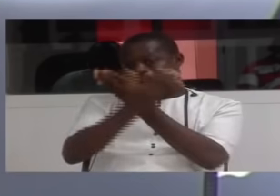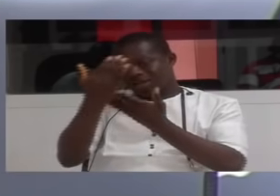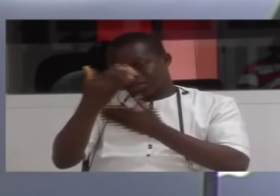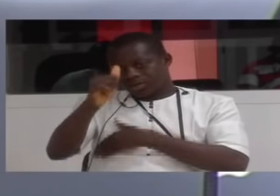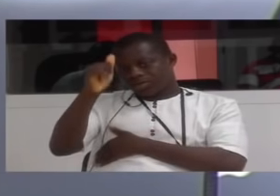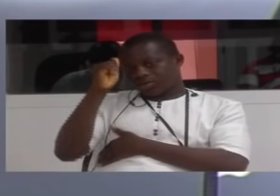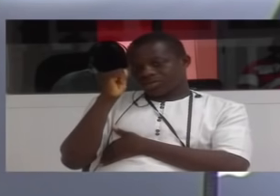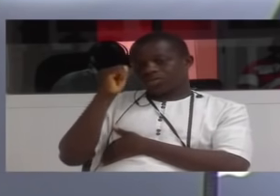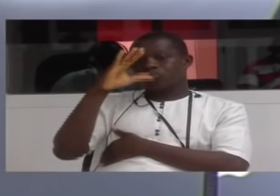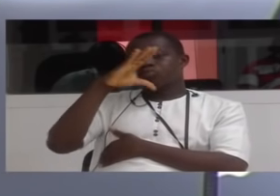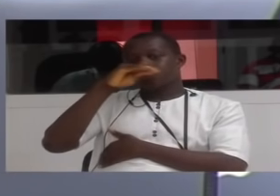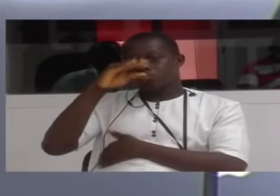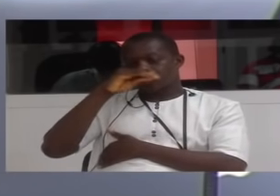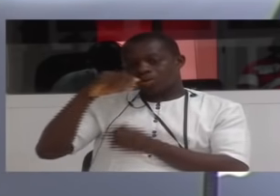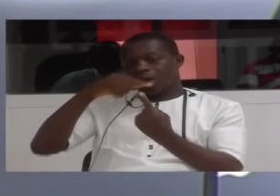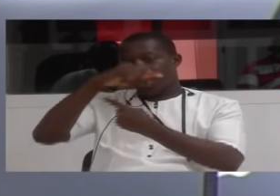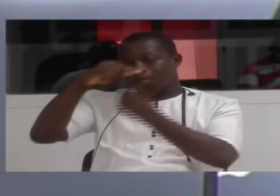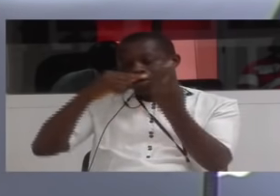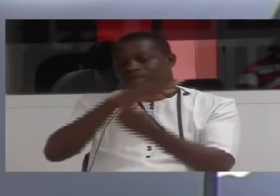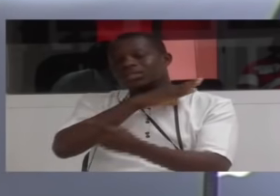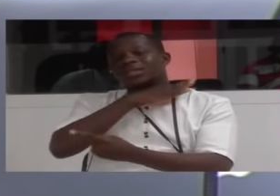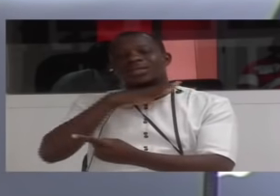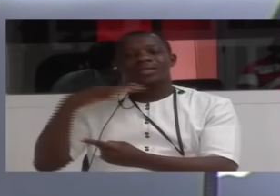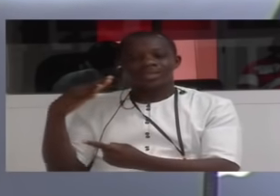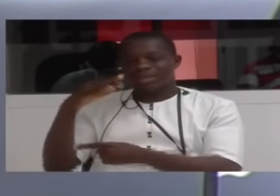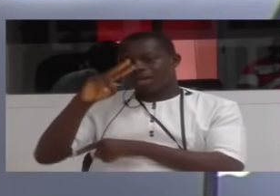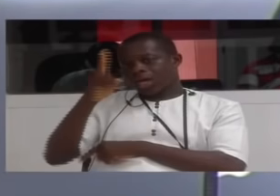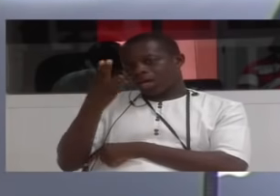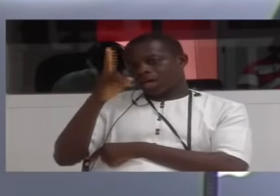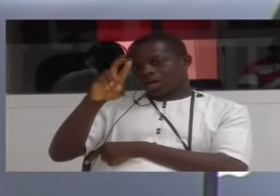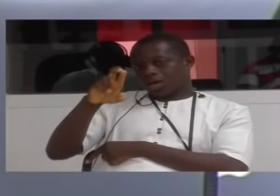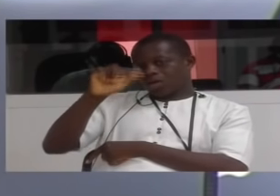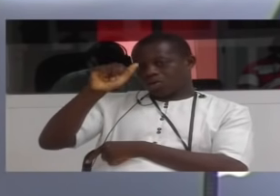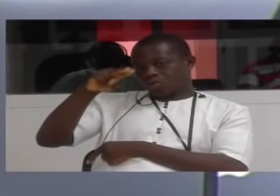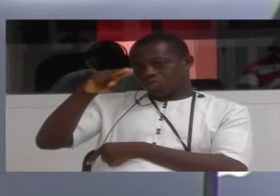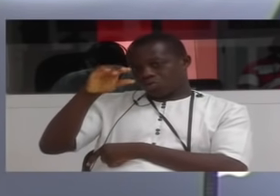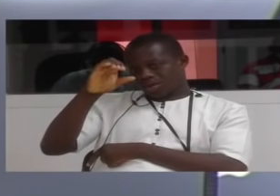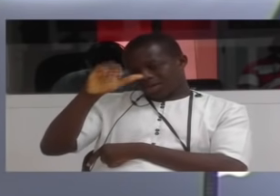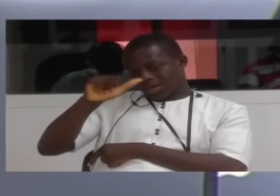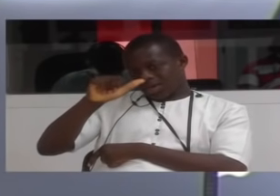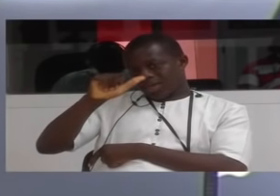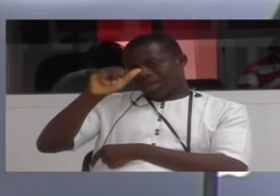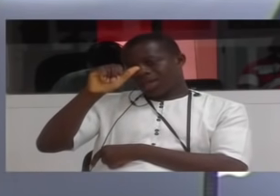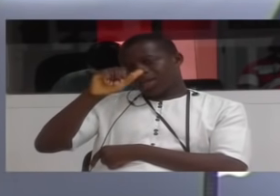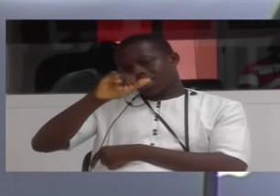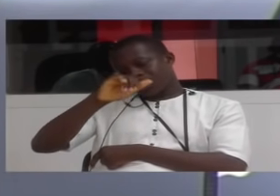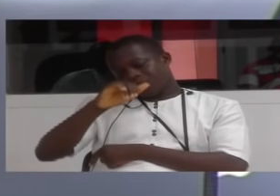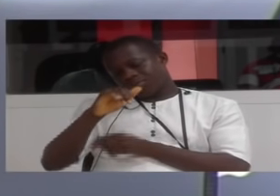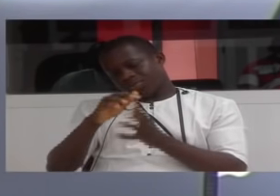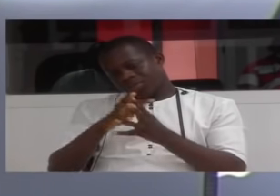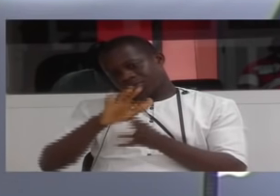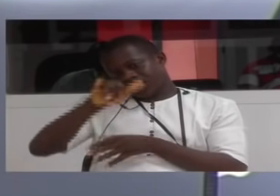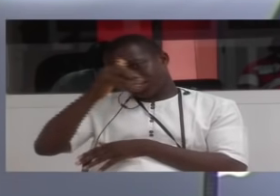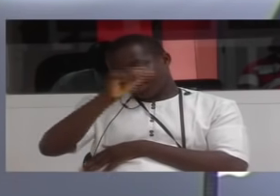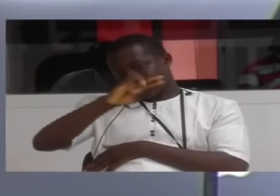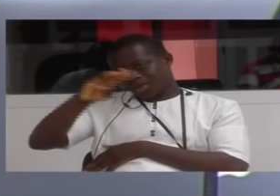talked about the killing of Harouna Djamé. Ganaw demba waxtane nañ rey ki ni Harouna